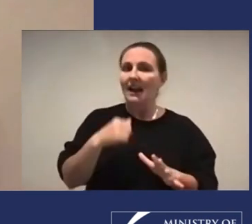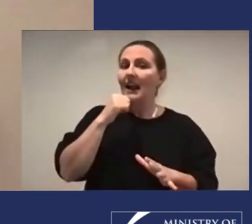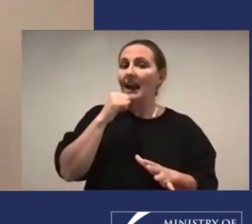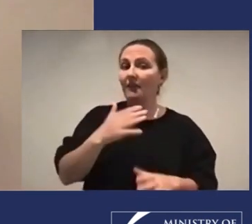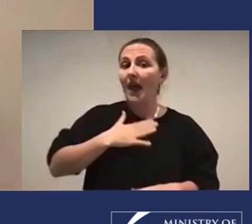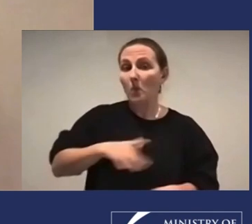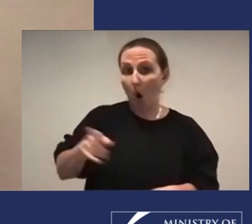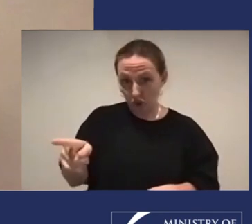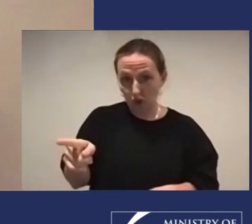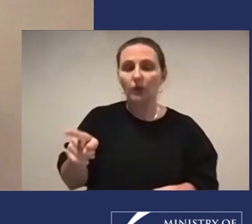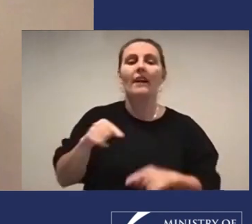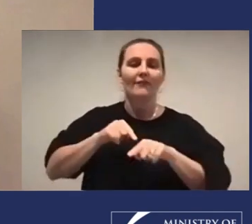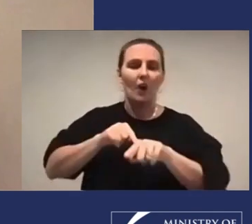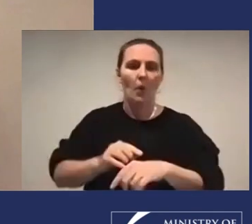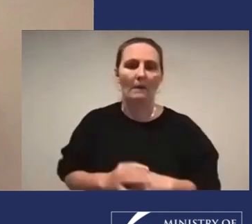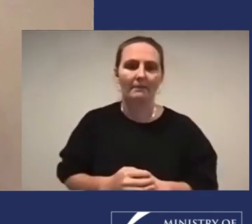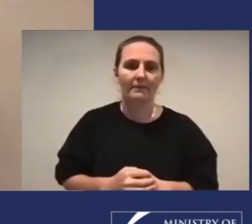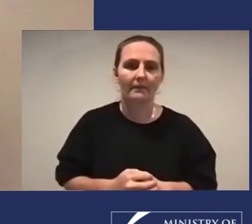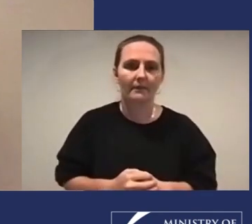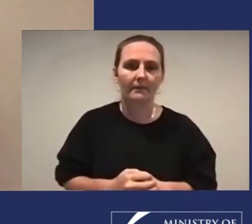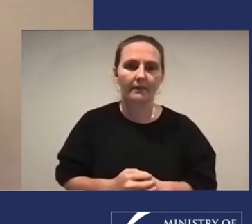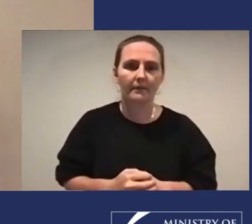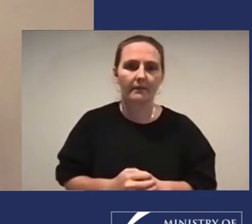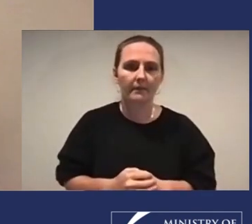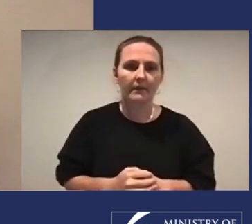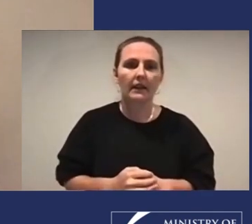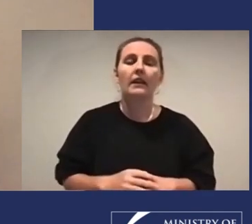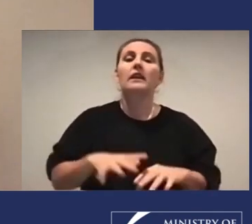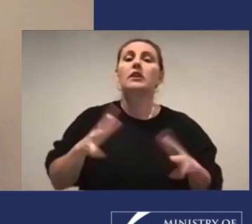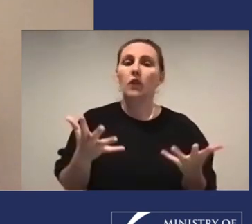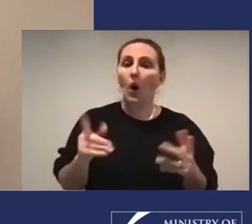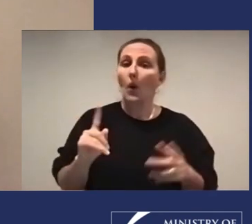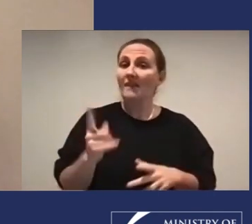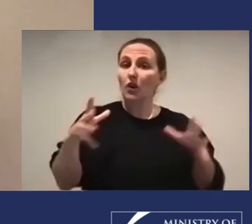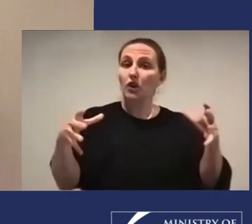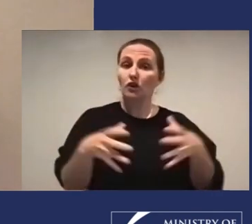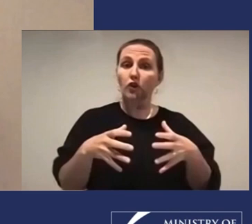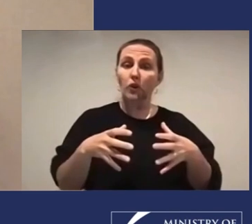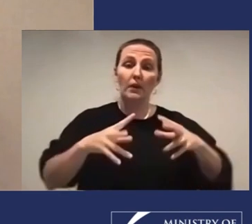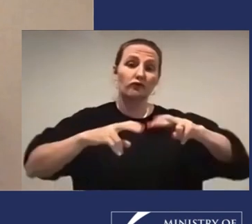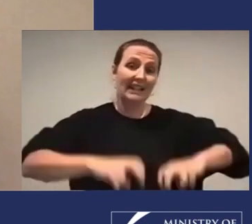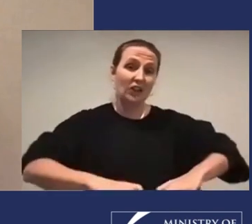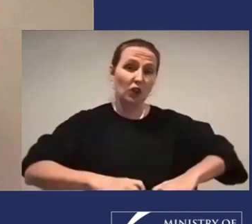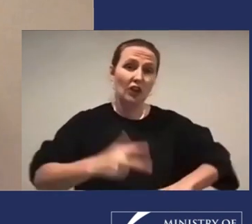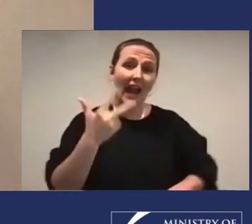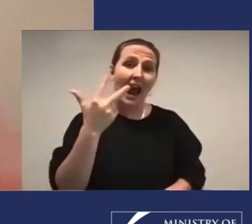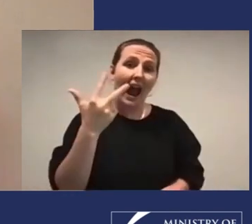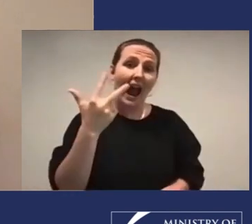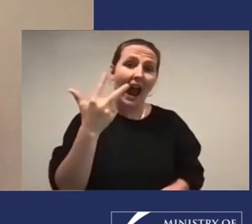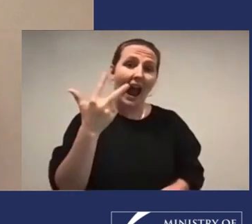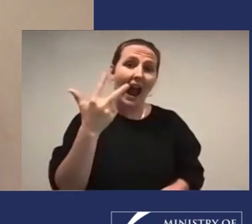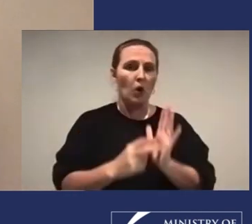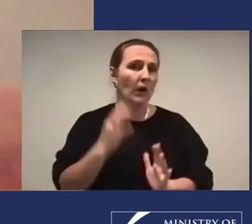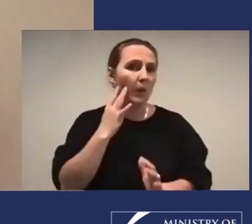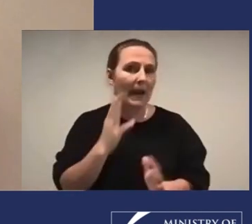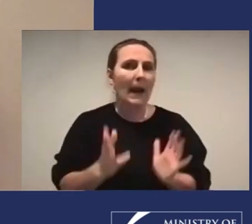initial cohort of people that they reported on, it was about 800 pregnant women, and that was reported in about May, because the majority of those